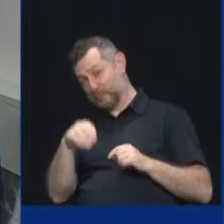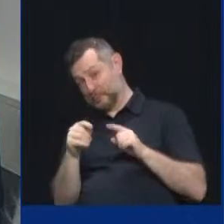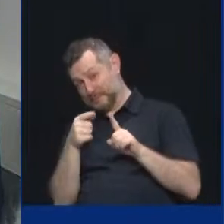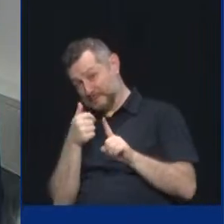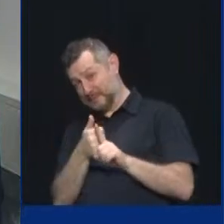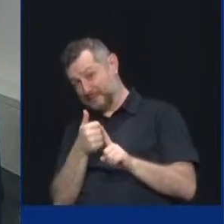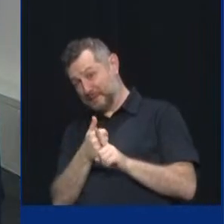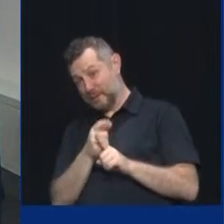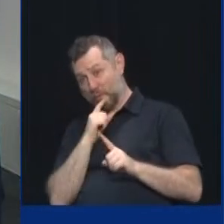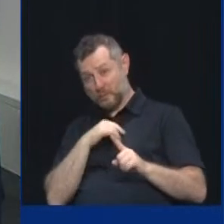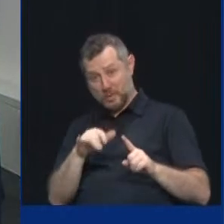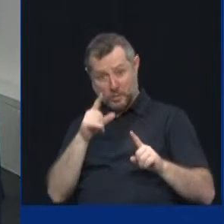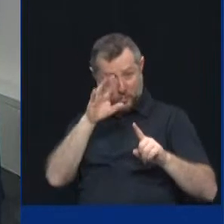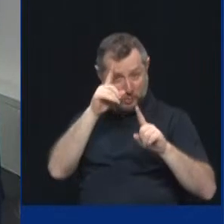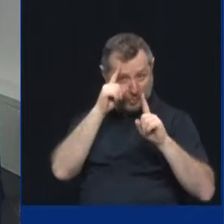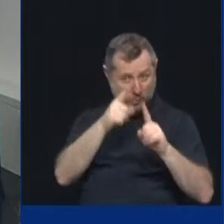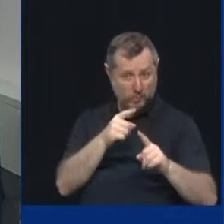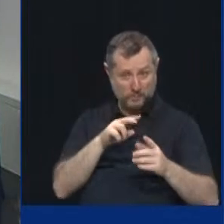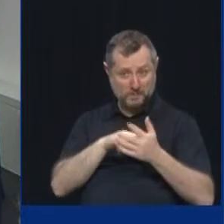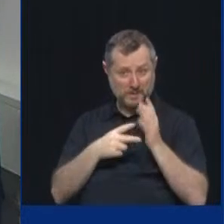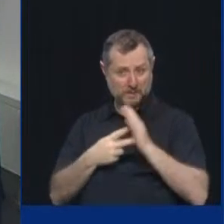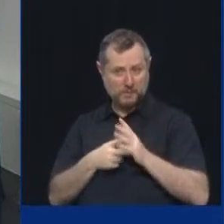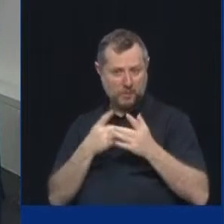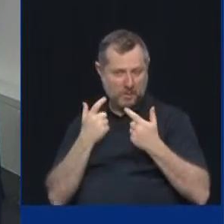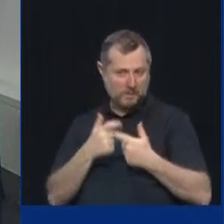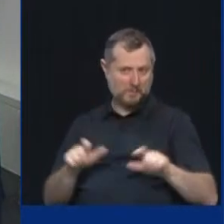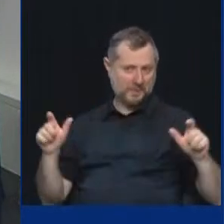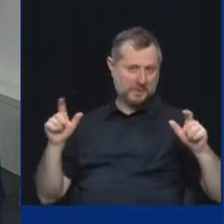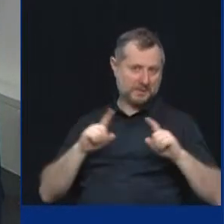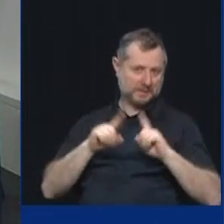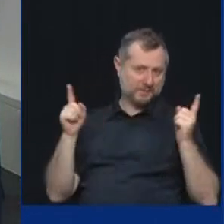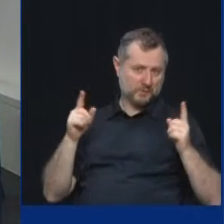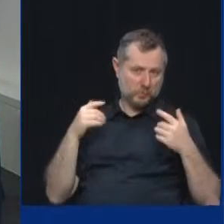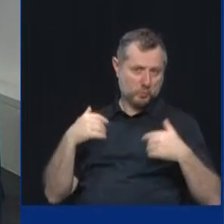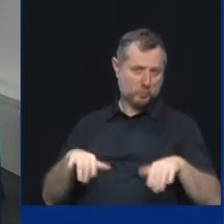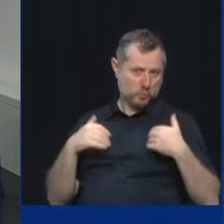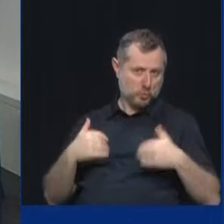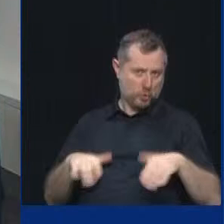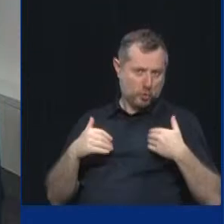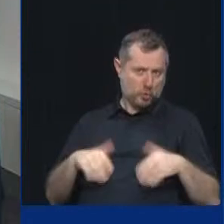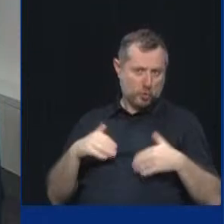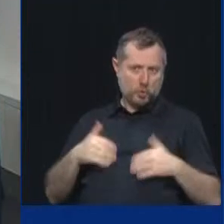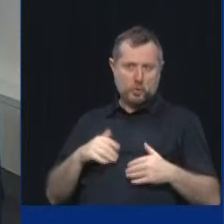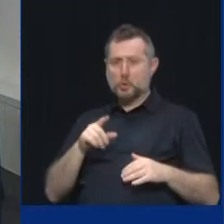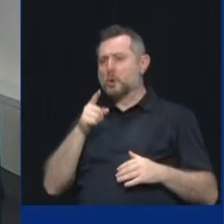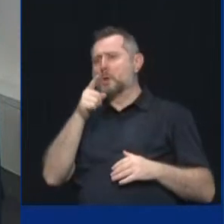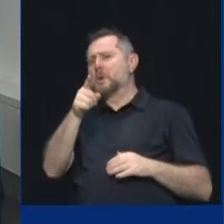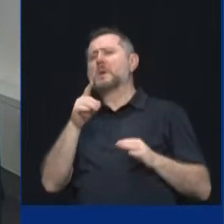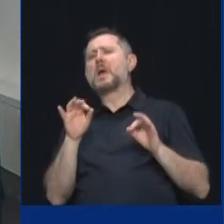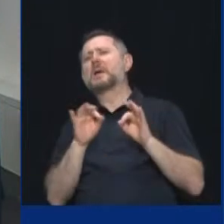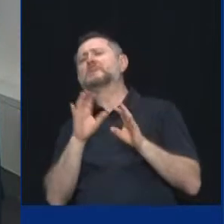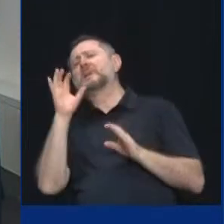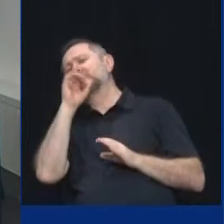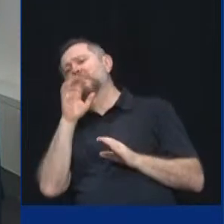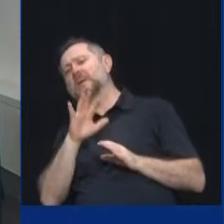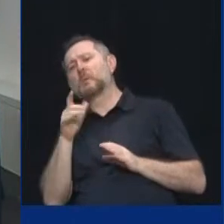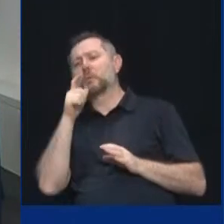talking about means a world of difference for a lot of people. Do you have any estimate whatsoever? I know you have to